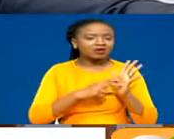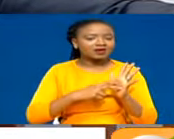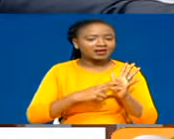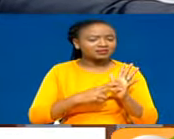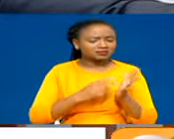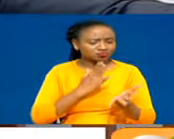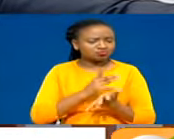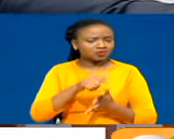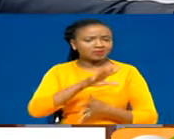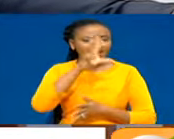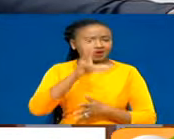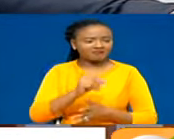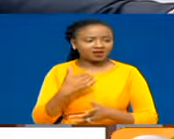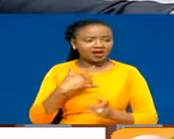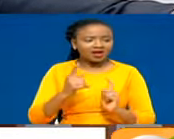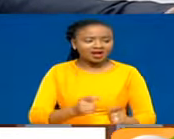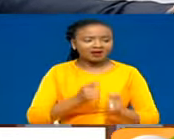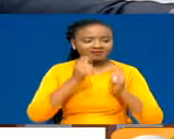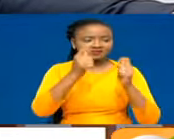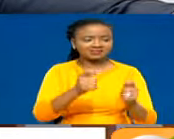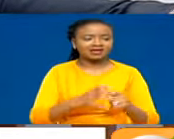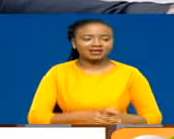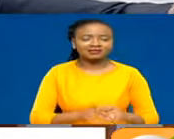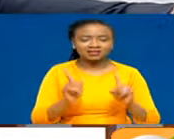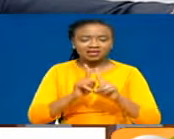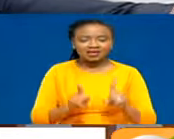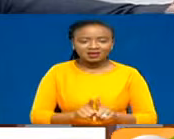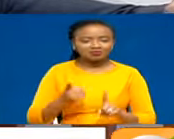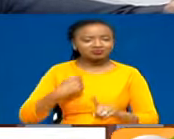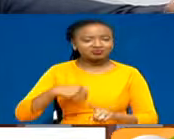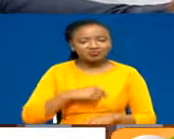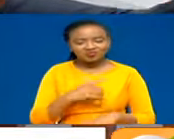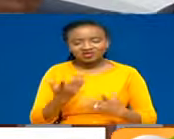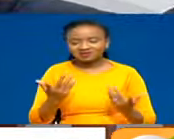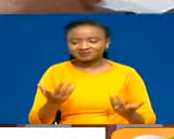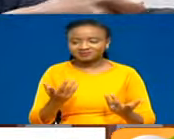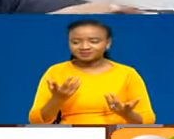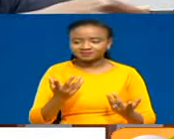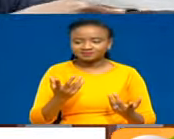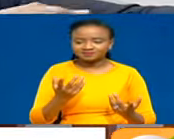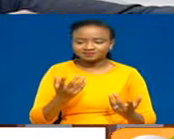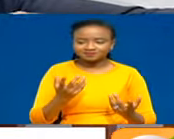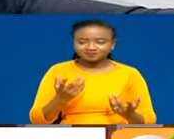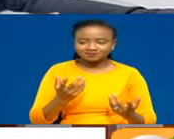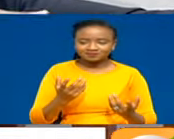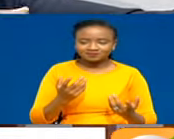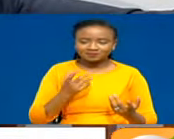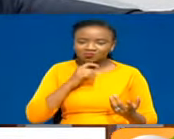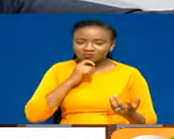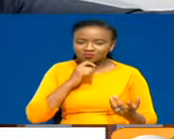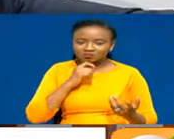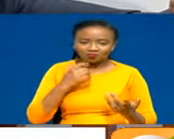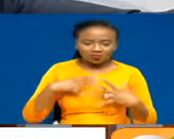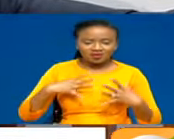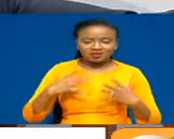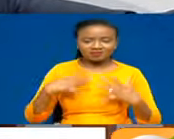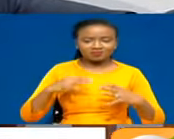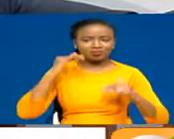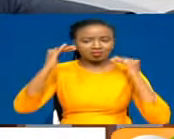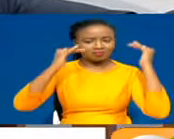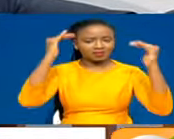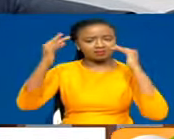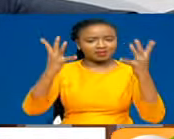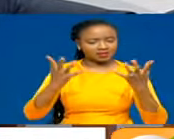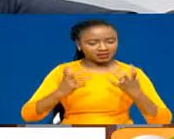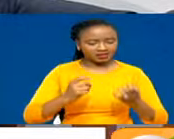we do have, and we elderly, we have to give this opportunity to the youth. If we